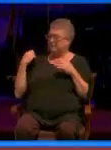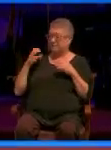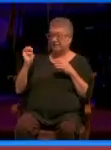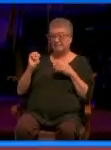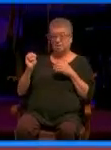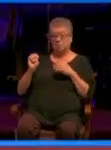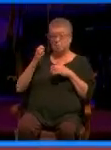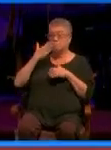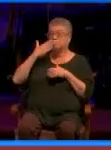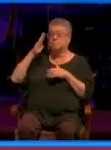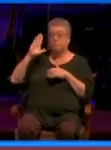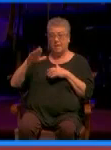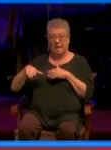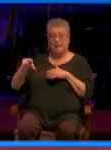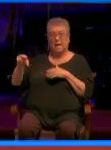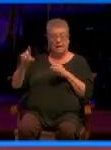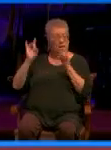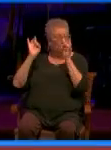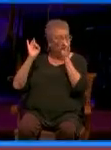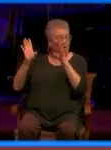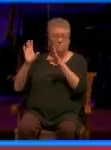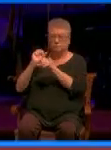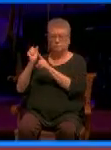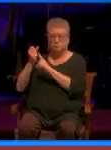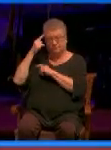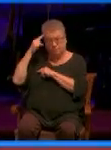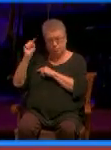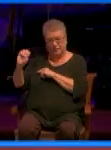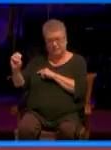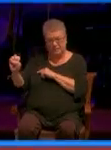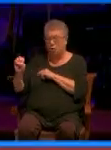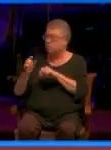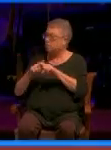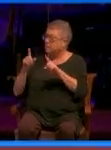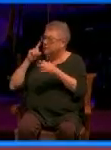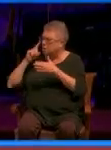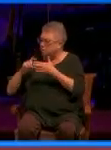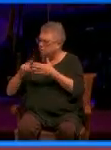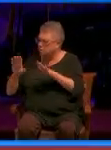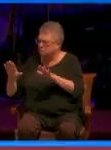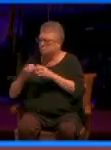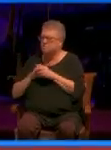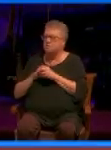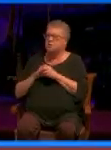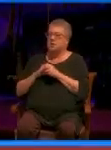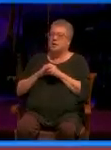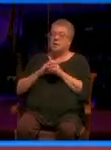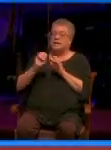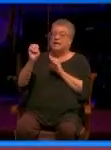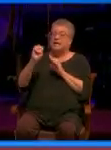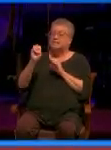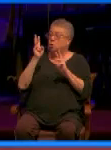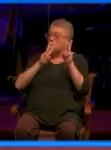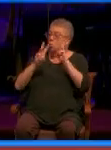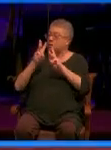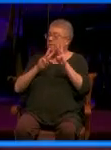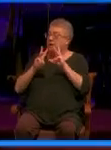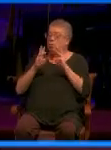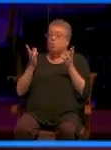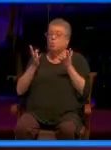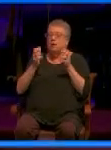the raw end of the deal. But I want you to notice something in this text. All Esau cares about is the